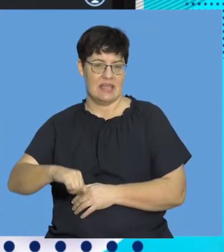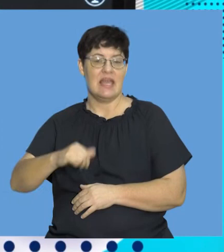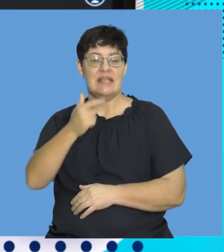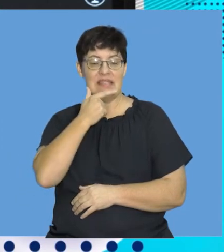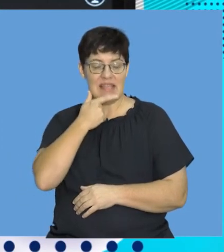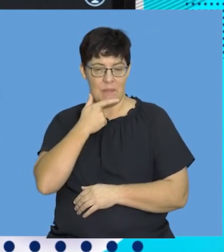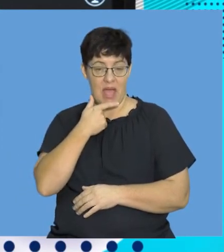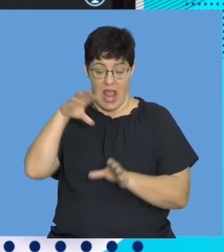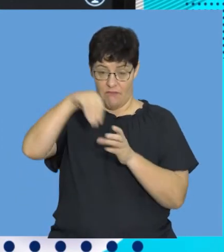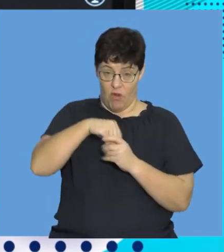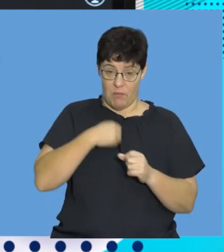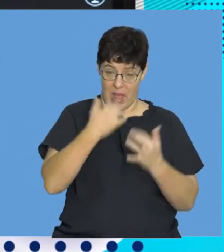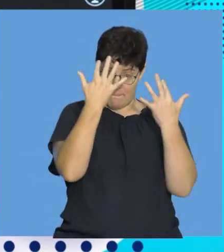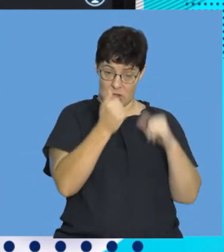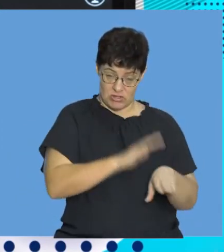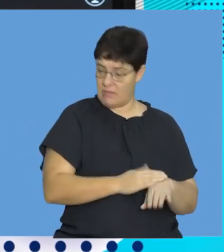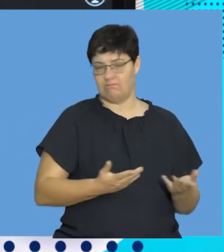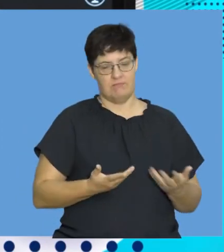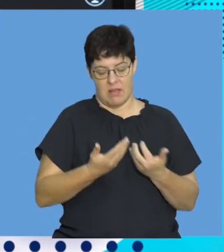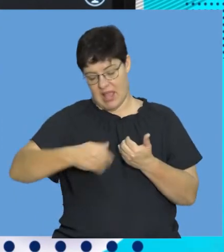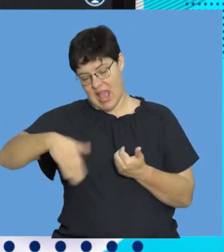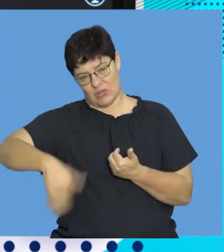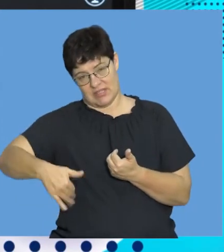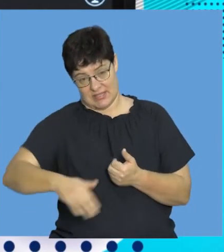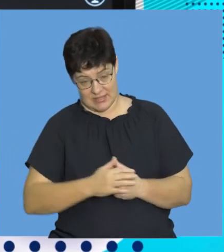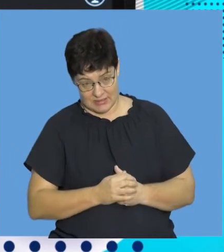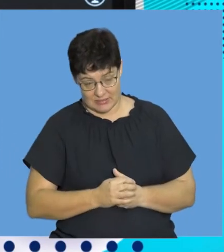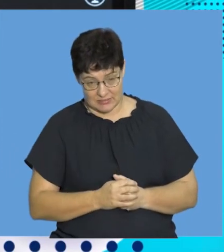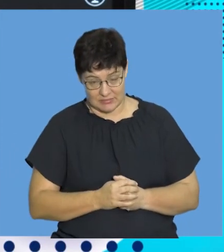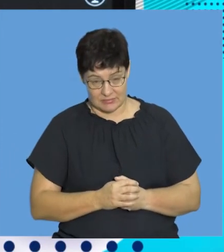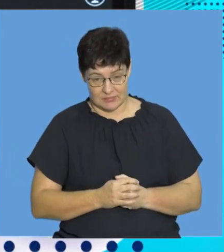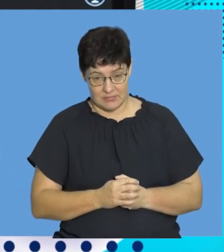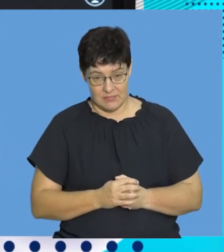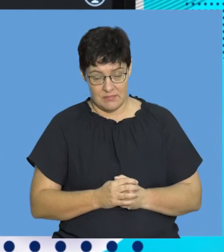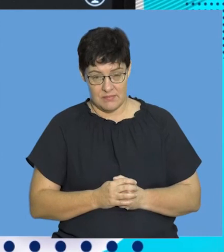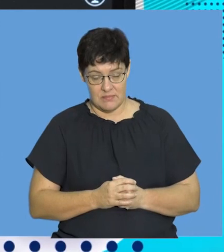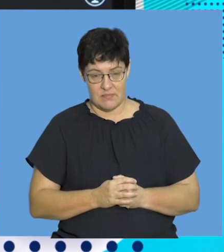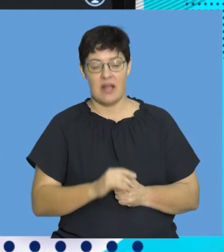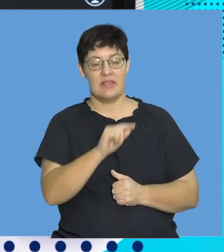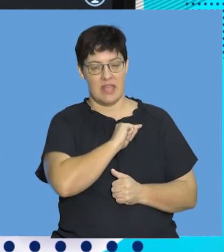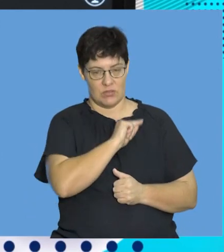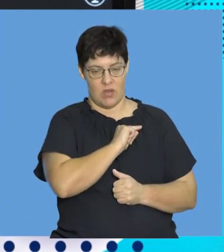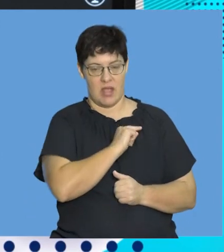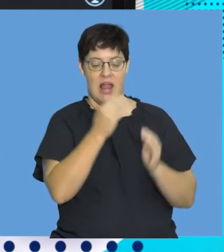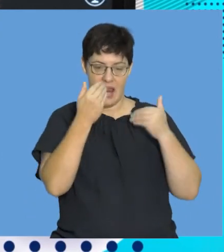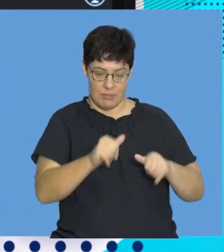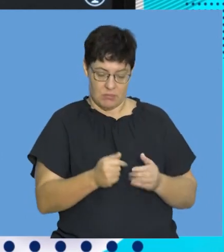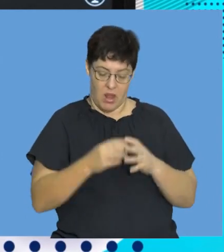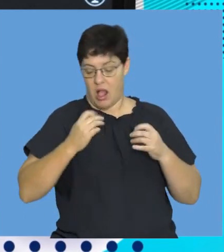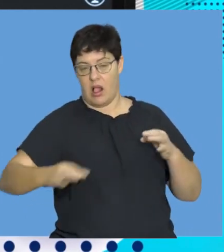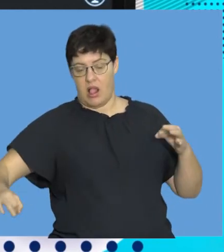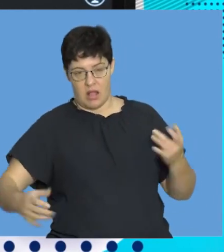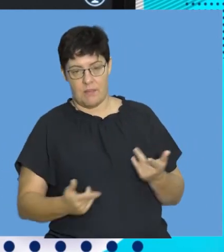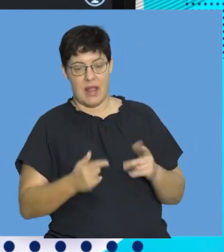of my budget period, or the period that I'm calculating for. So therefore, limit yourself to your budget